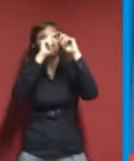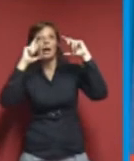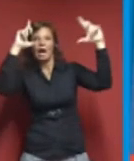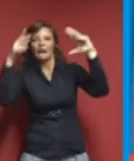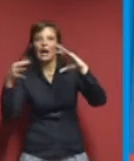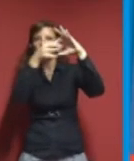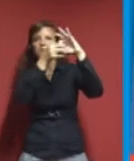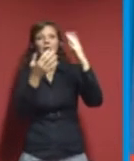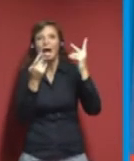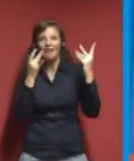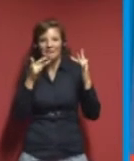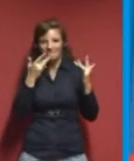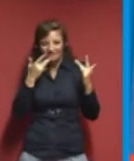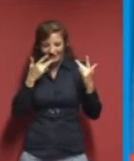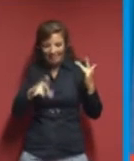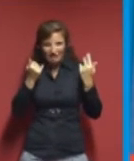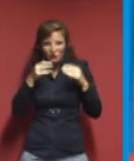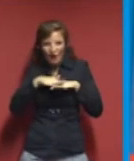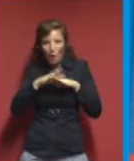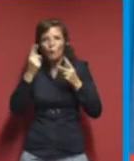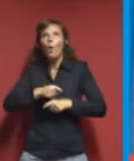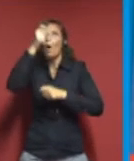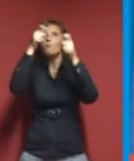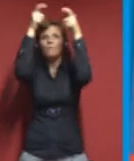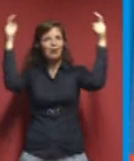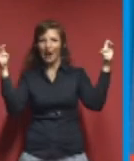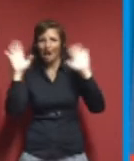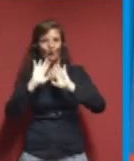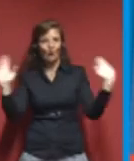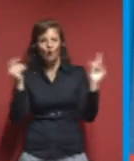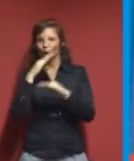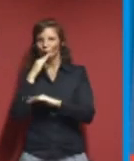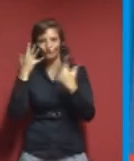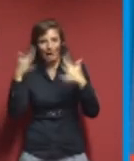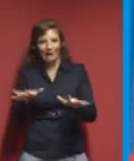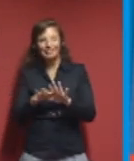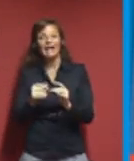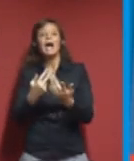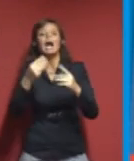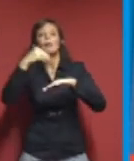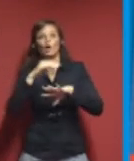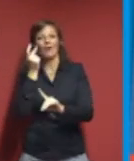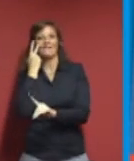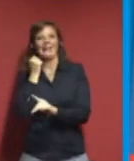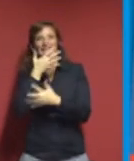small umbrella. You can see a paint roller there, and you can see a cell phone wireless headset on